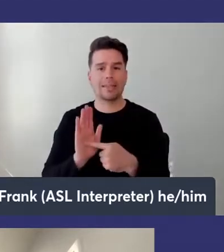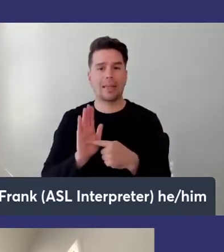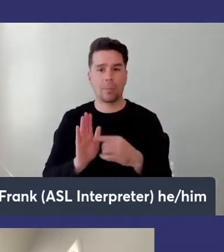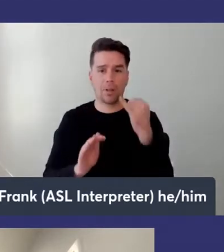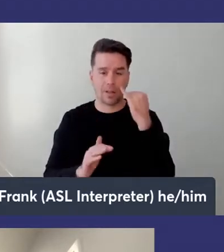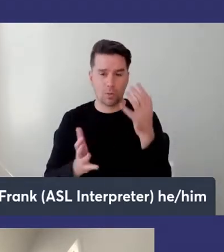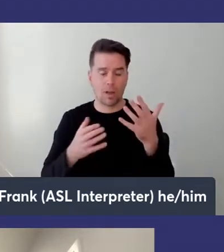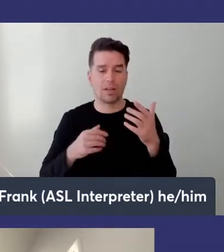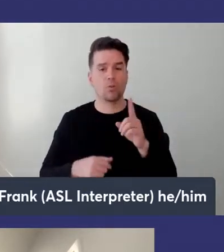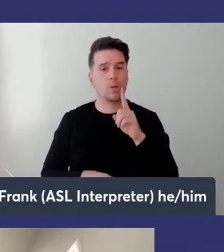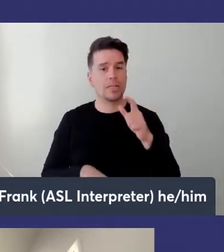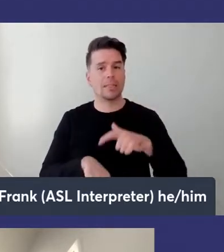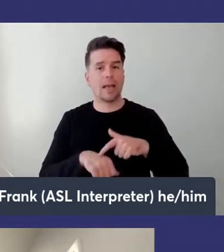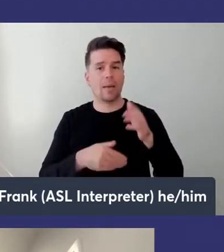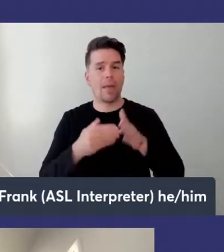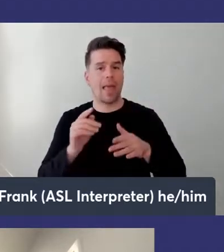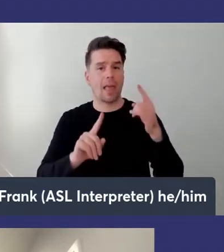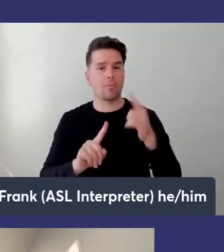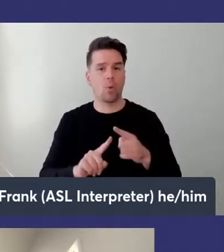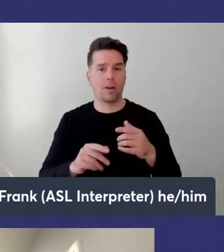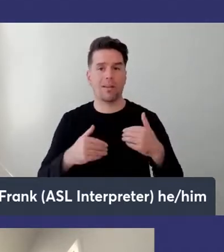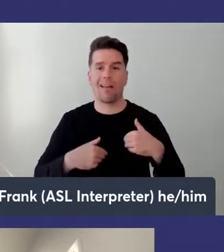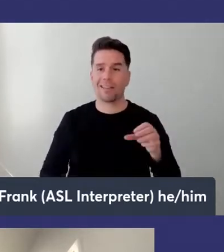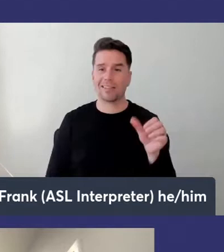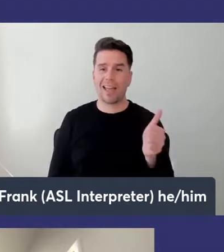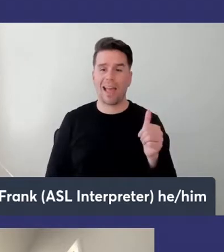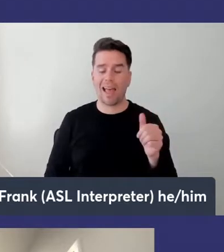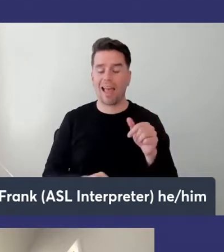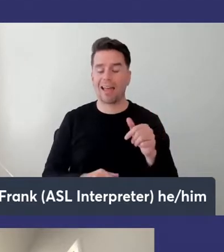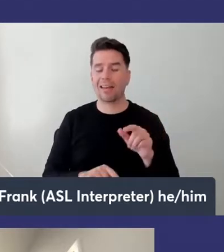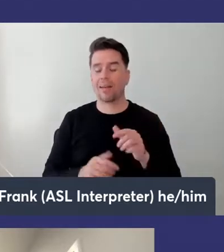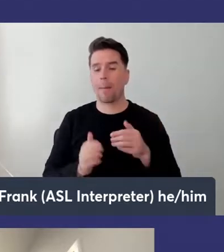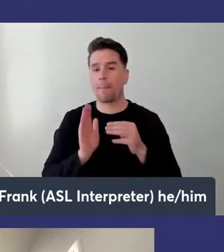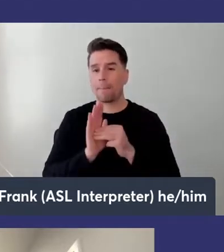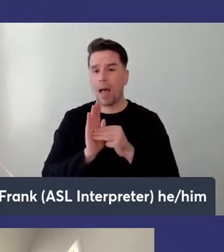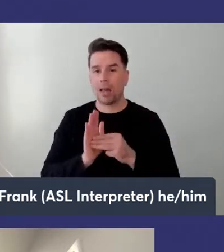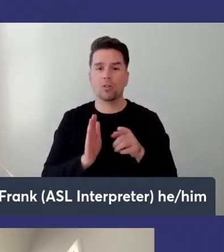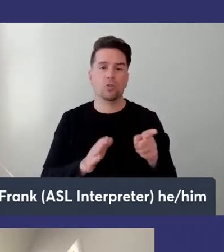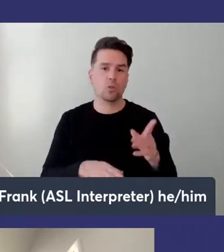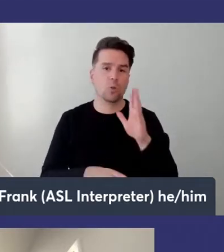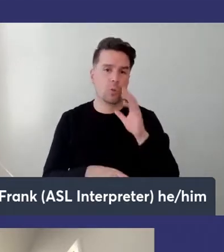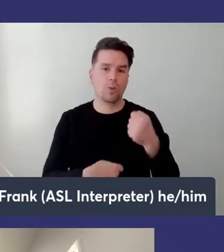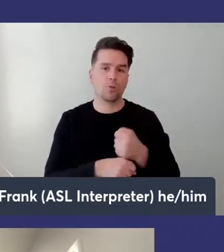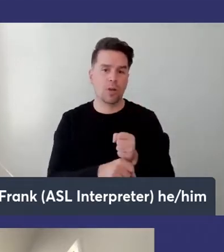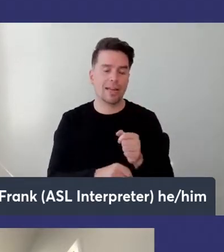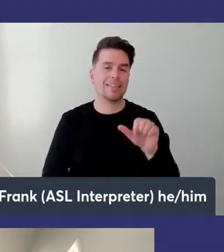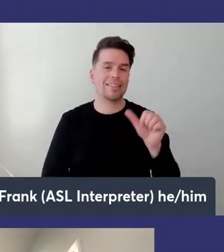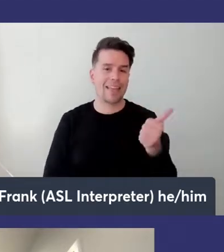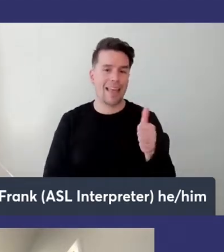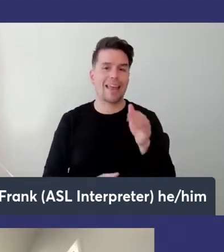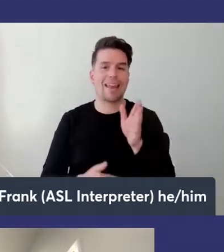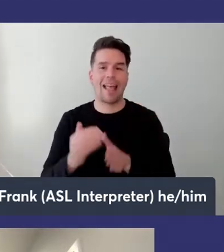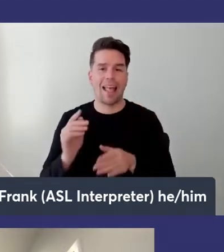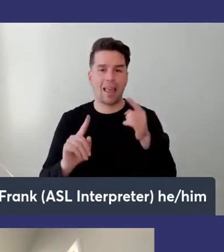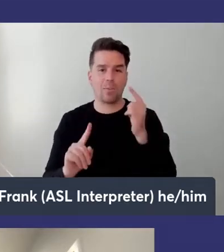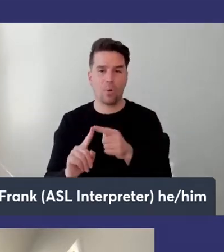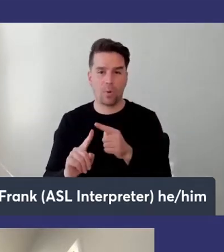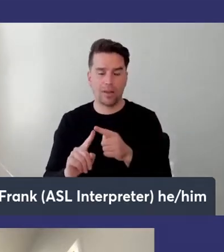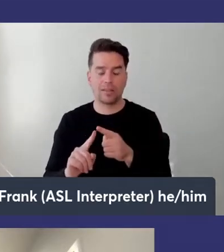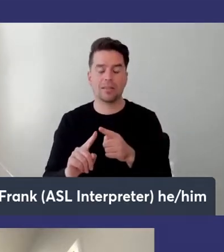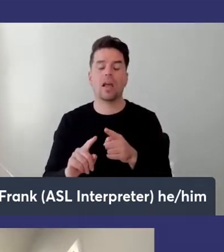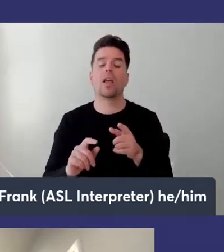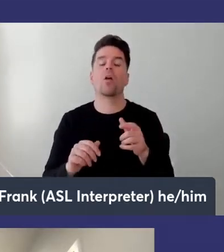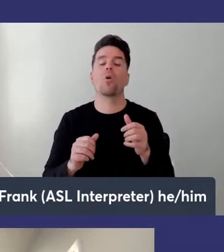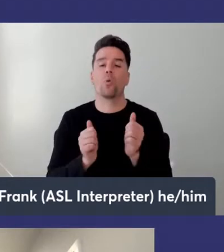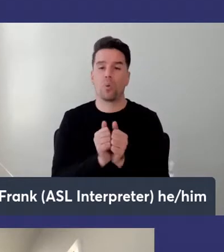real-time endpoint and you had like 10 models, you would essentially be creating 10 endpoints, kind of provisioning, let's say 100 instances behind